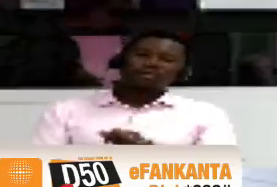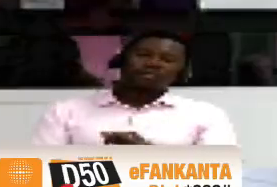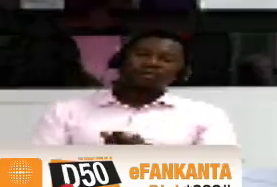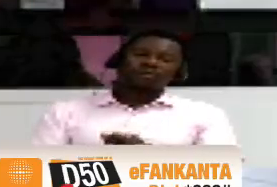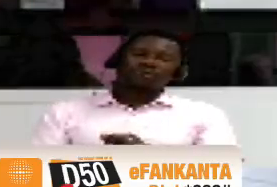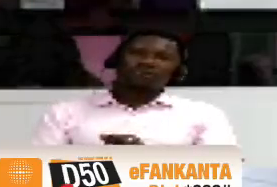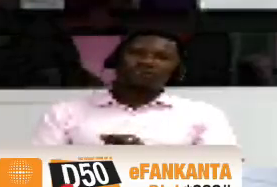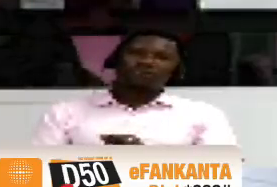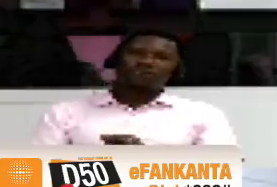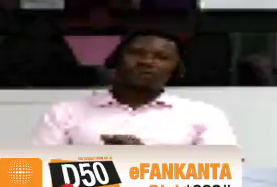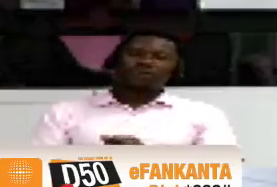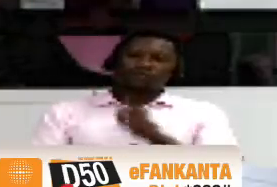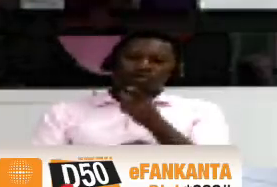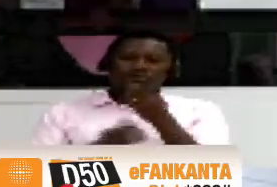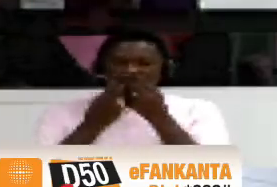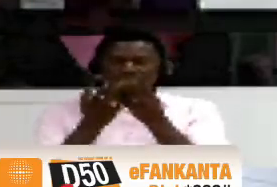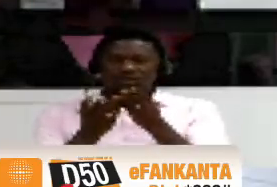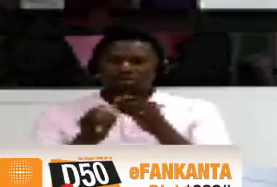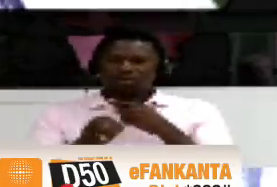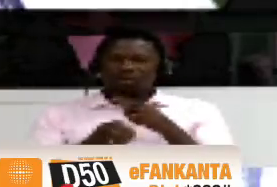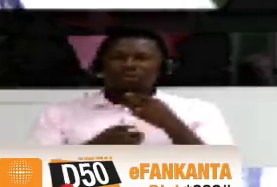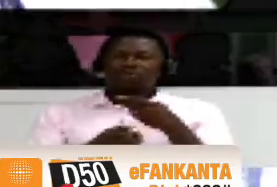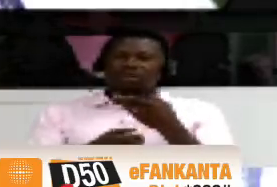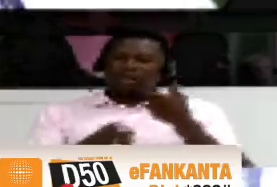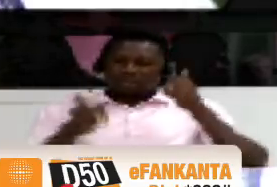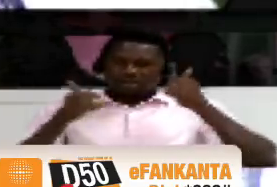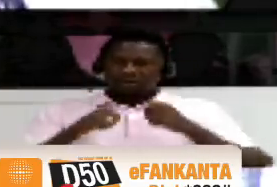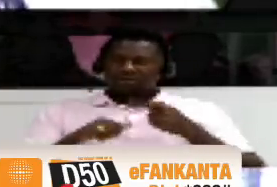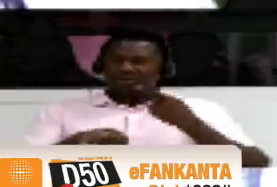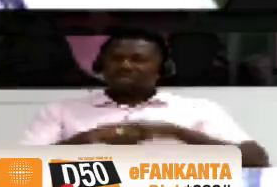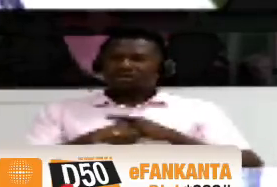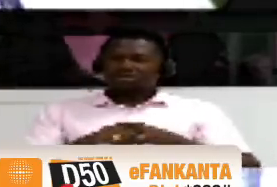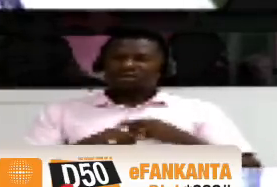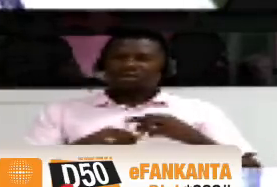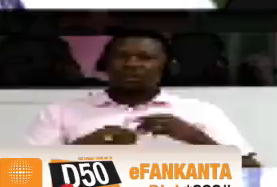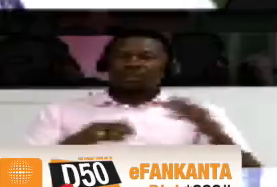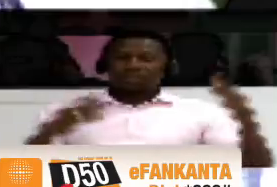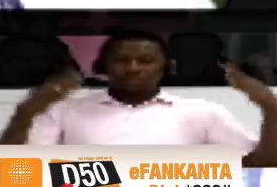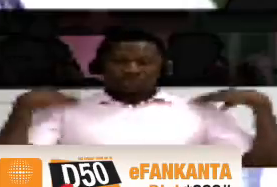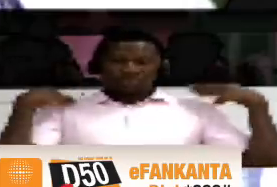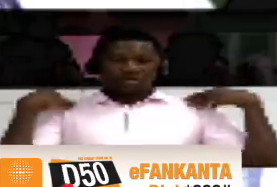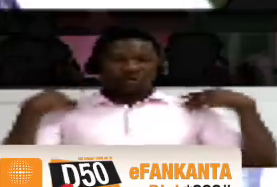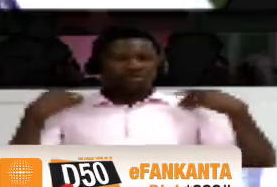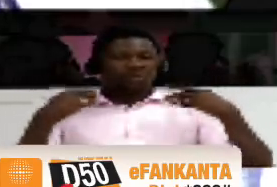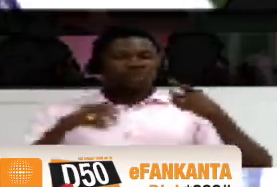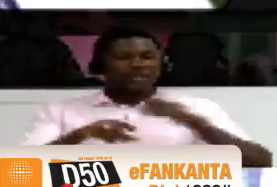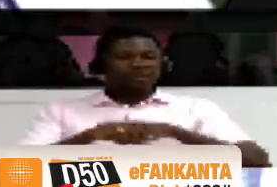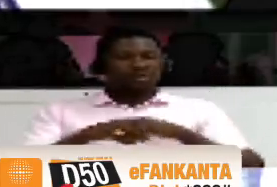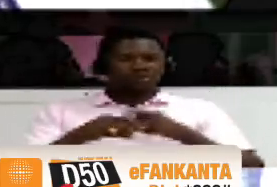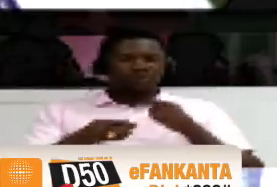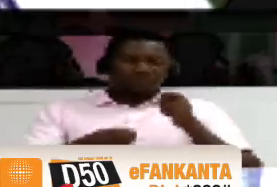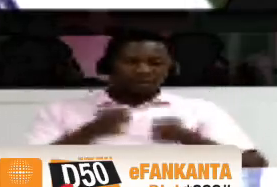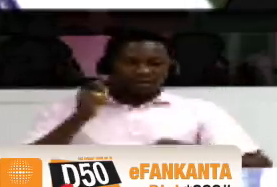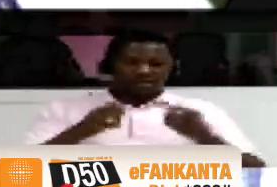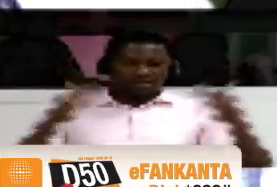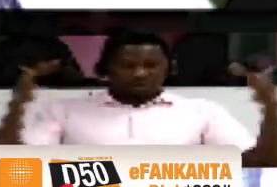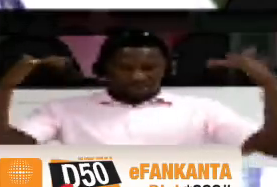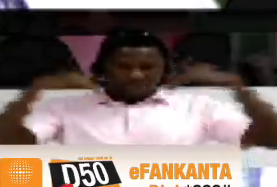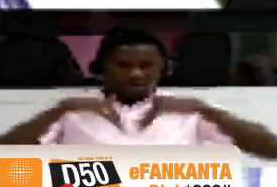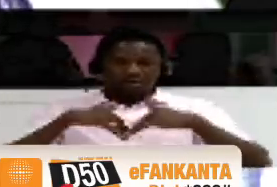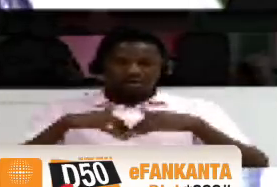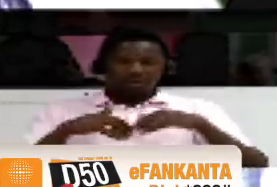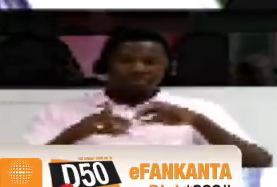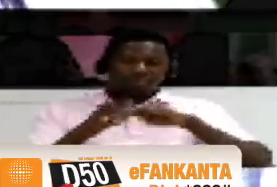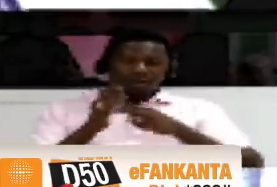You said that it was during some kind of sports at the stadium, which would have meant that Bintamane was a student at that time. Is exactly.